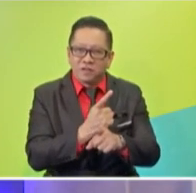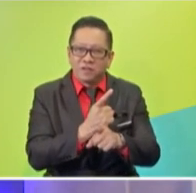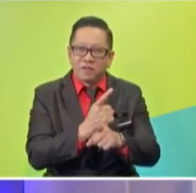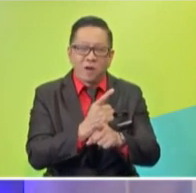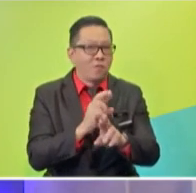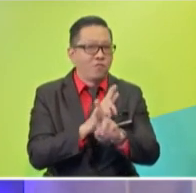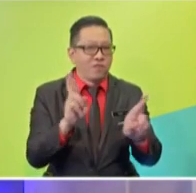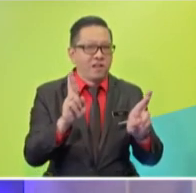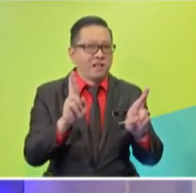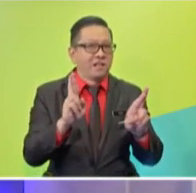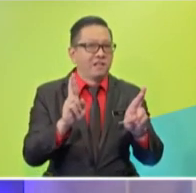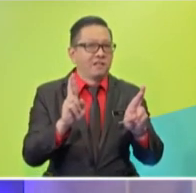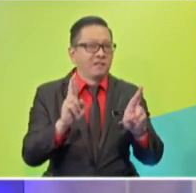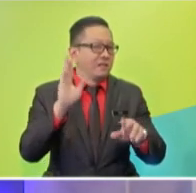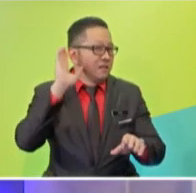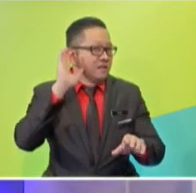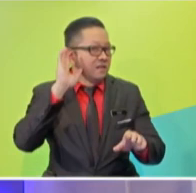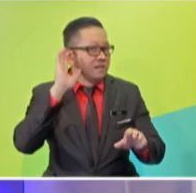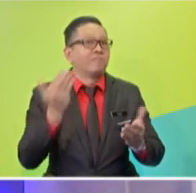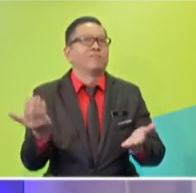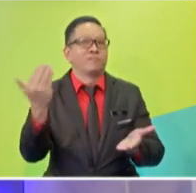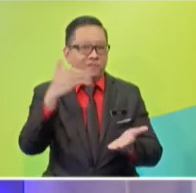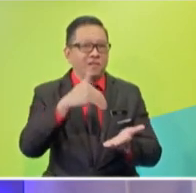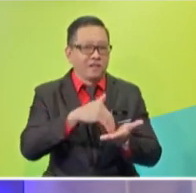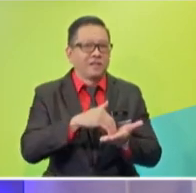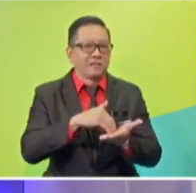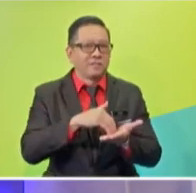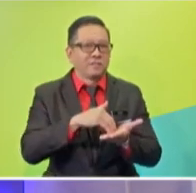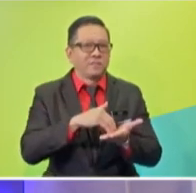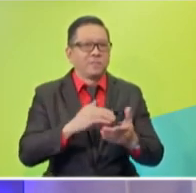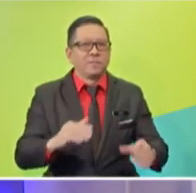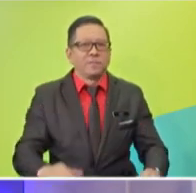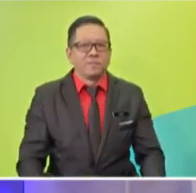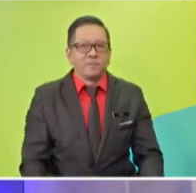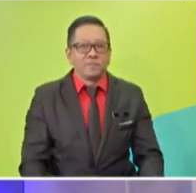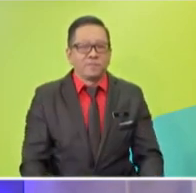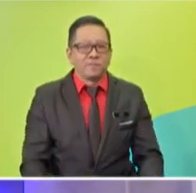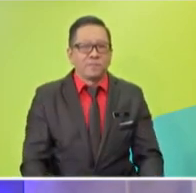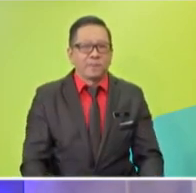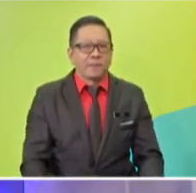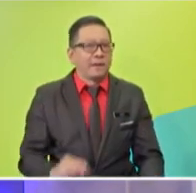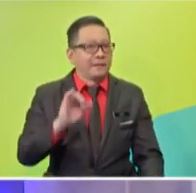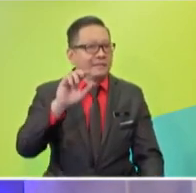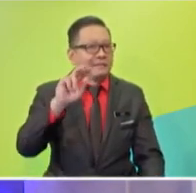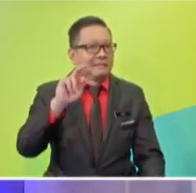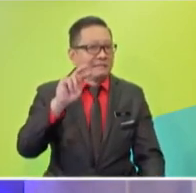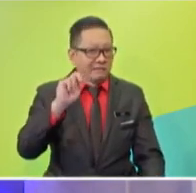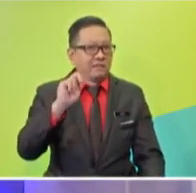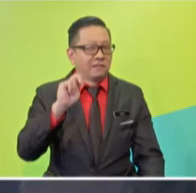ready, let's listen to the same audio once again. Okay. Jean Hunt